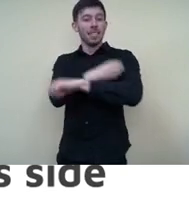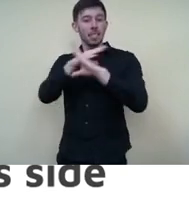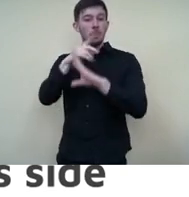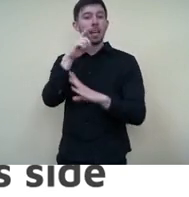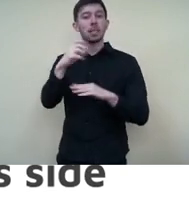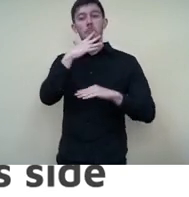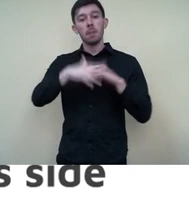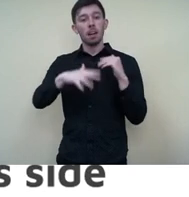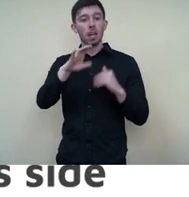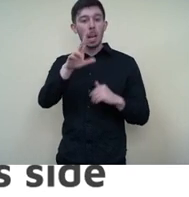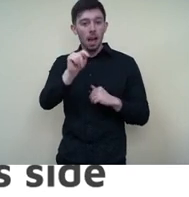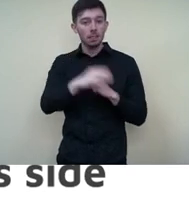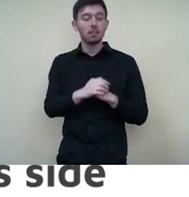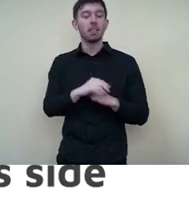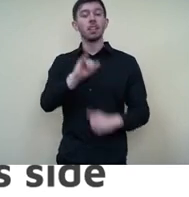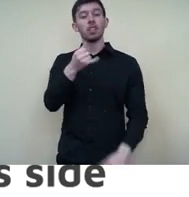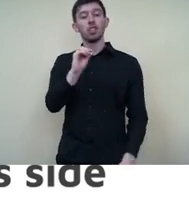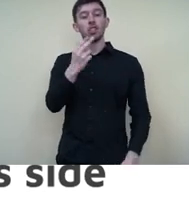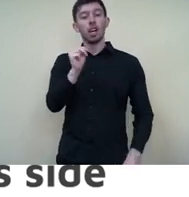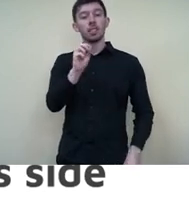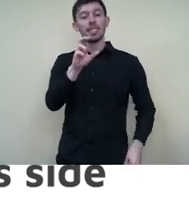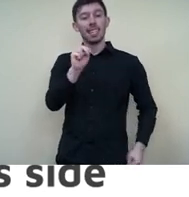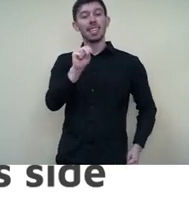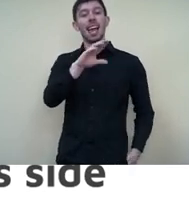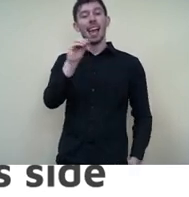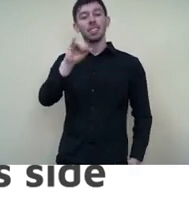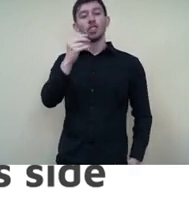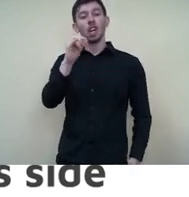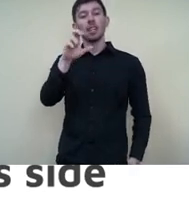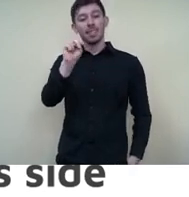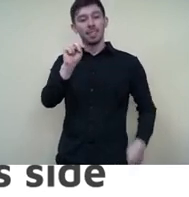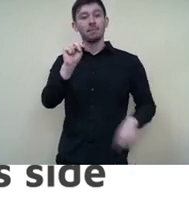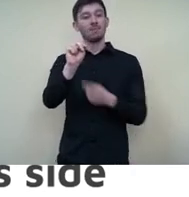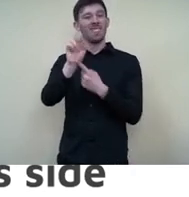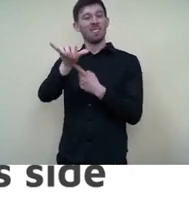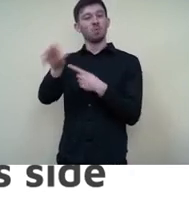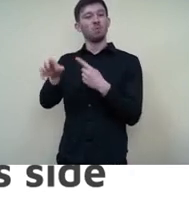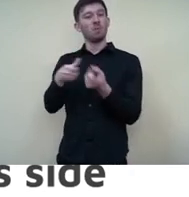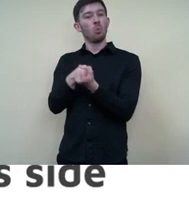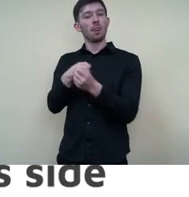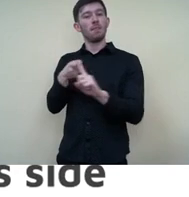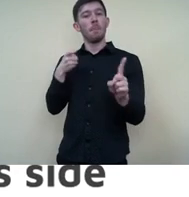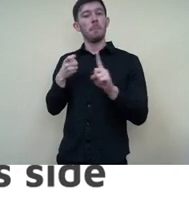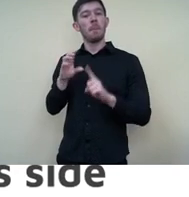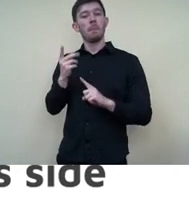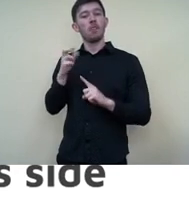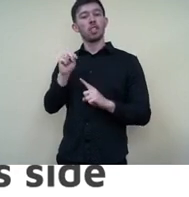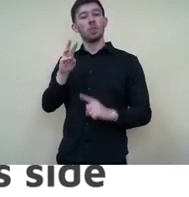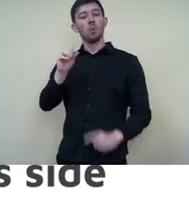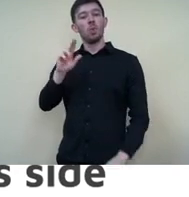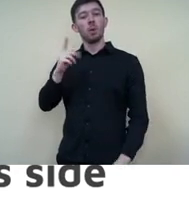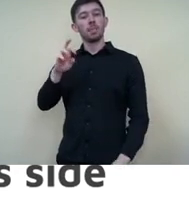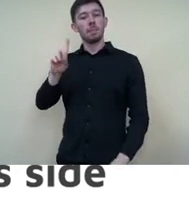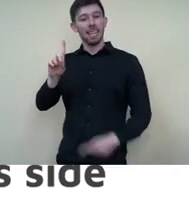so Johnson & Johnson is one of the companies that was supported by Operation Warp Speed, and it produced a